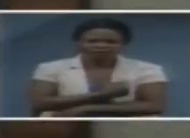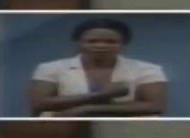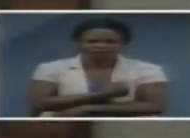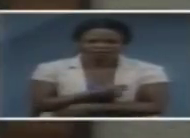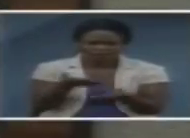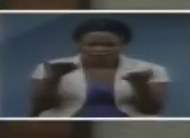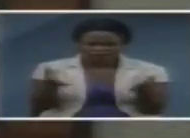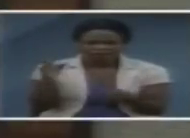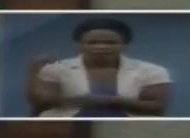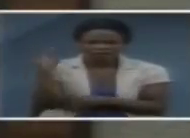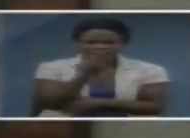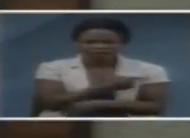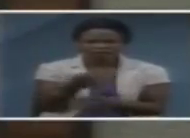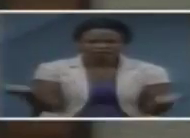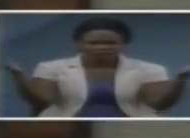here in Parliament assembled,